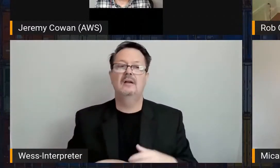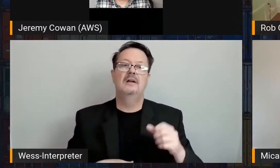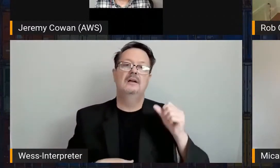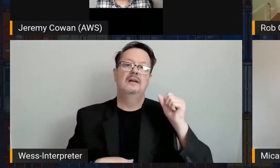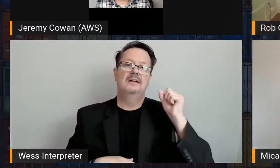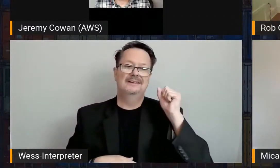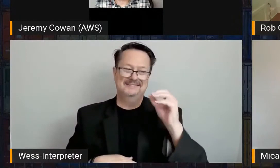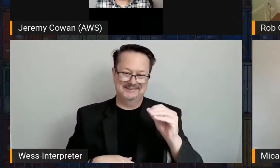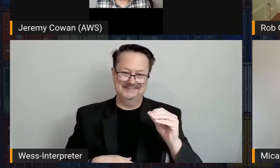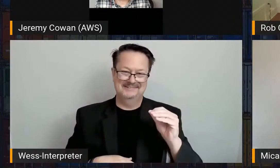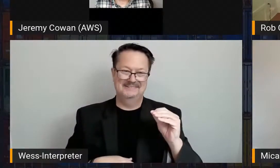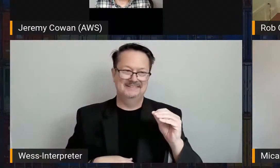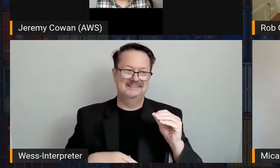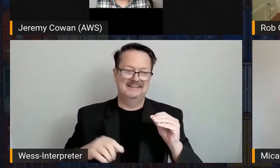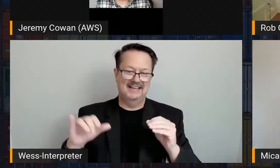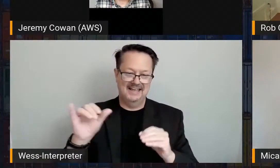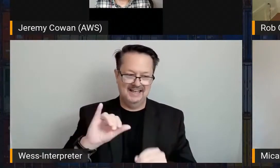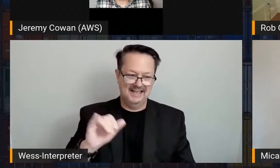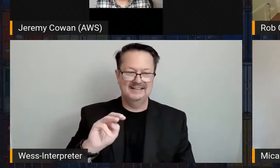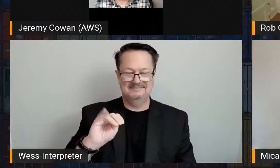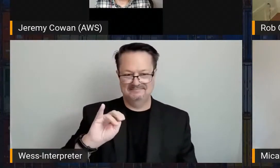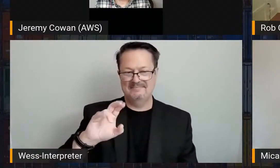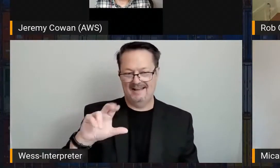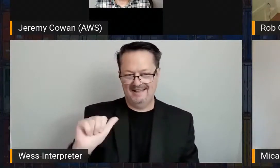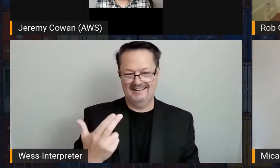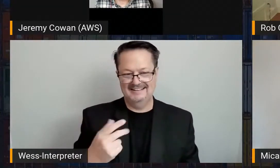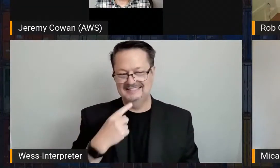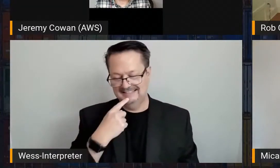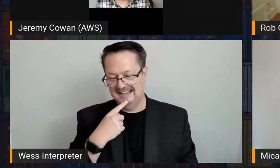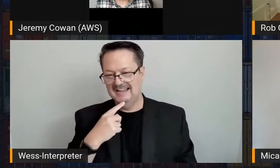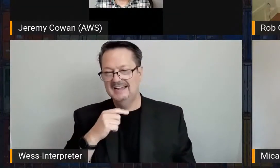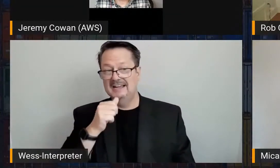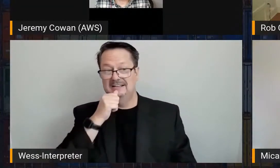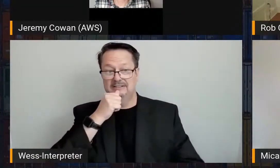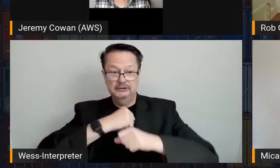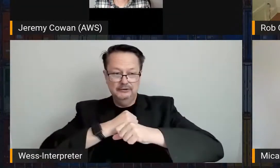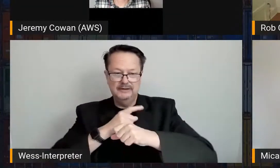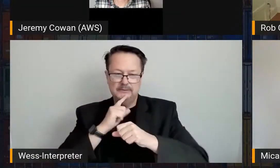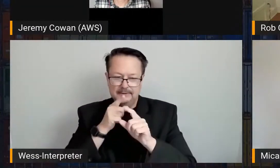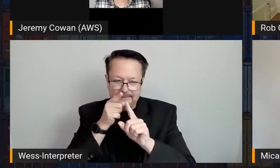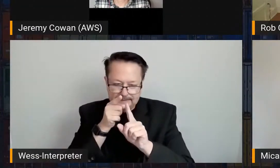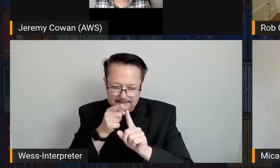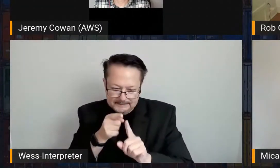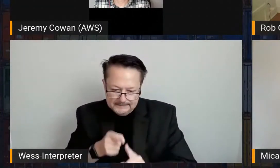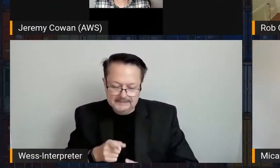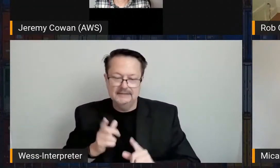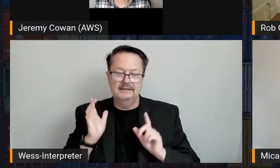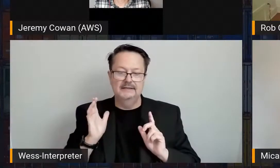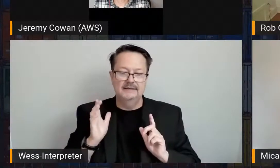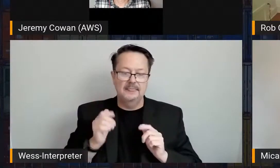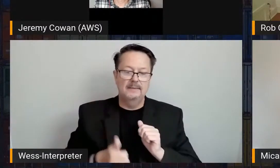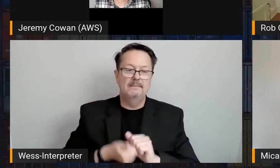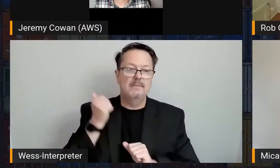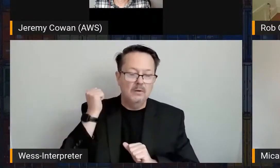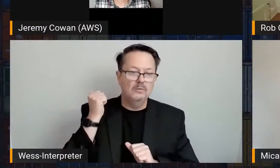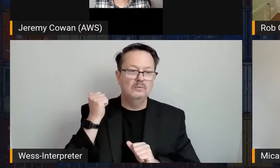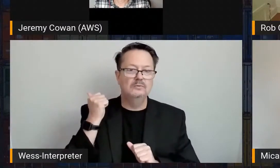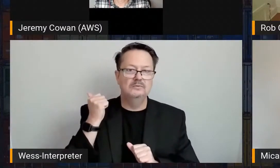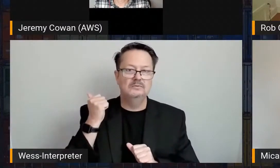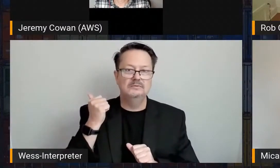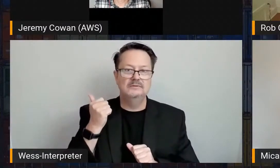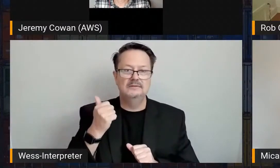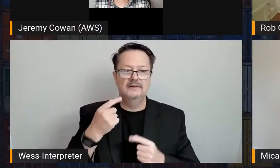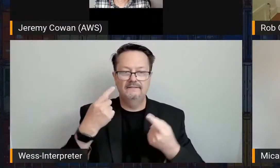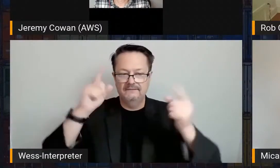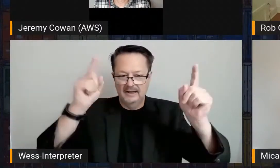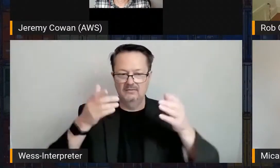as Nita said, security is nuanced. The most secure way to run Kubernetes is probably to stick